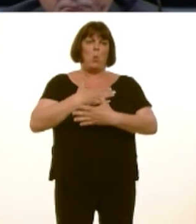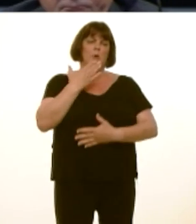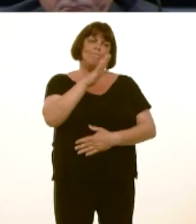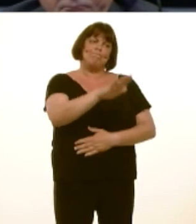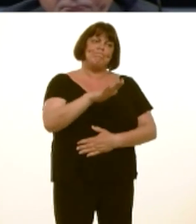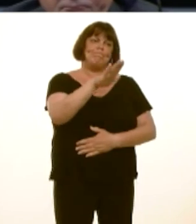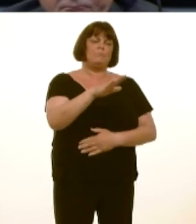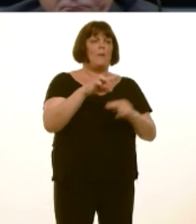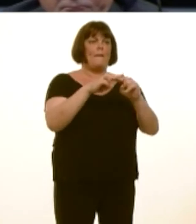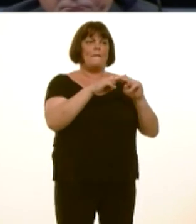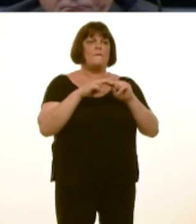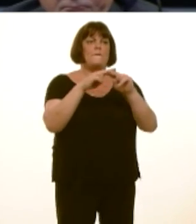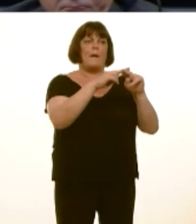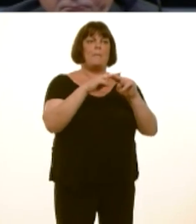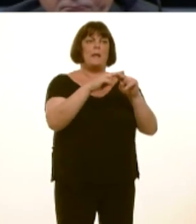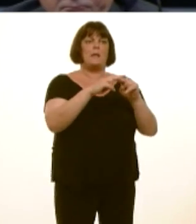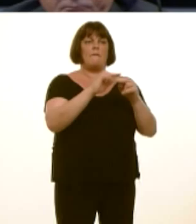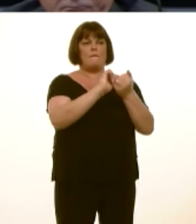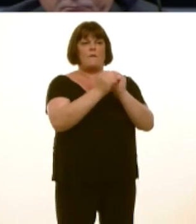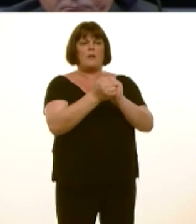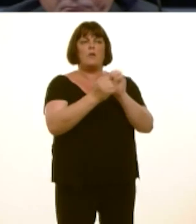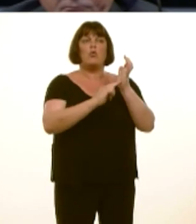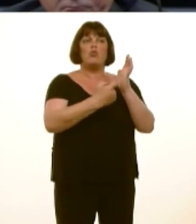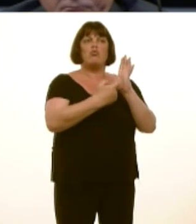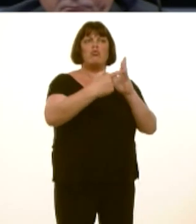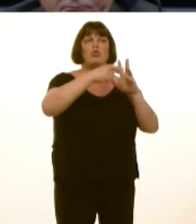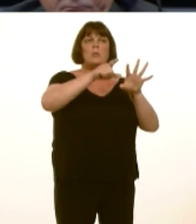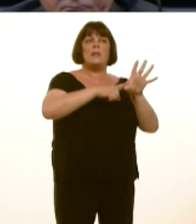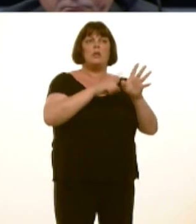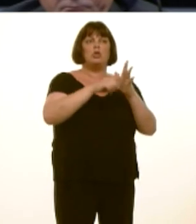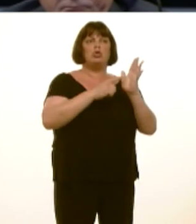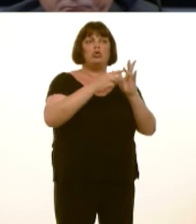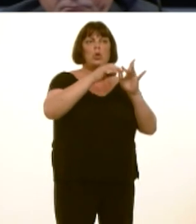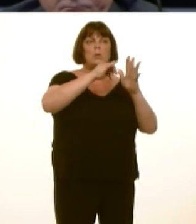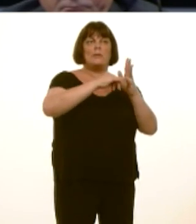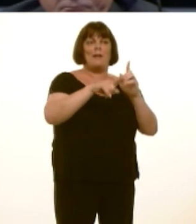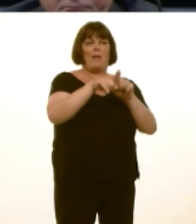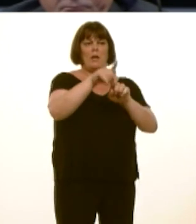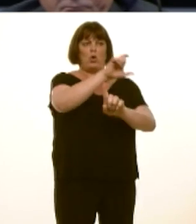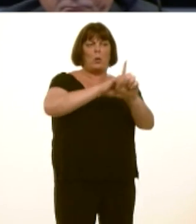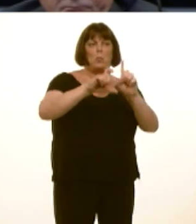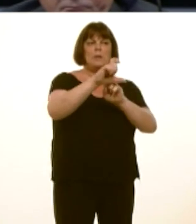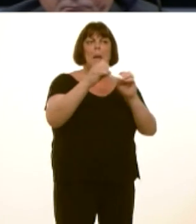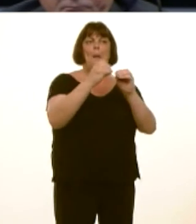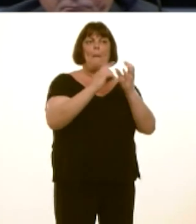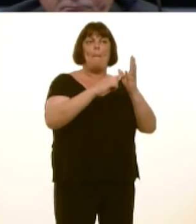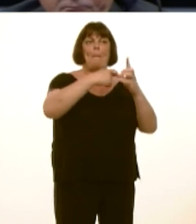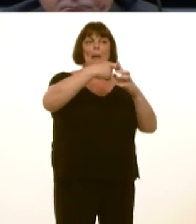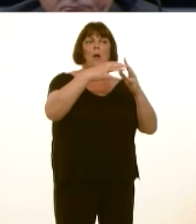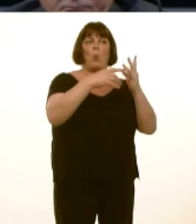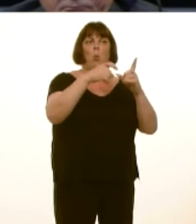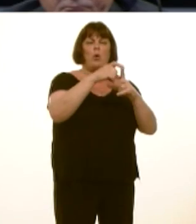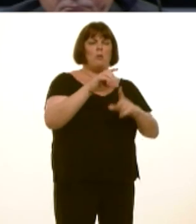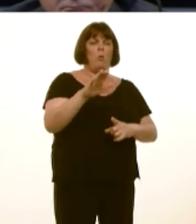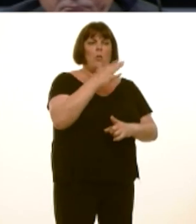the family and loved ones of Trudy Jones, and indeed to the whole community of Blackwood, who I know have been completely shocked